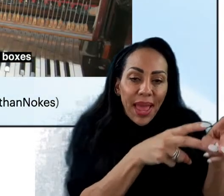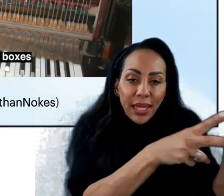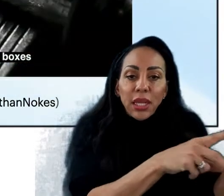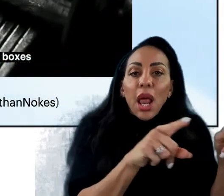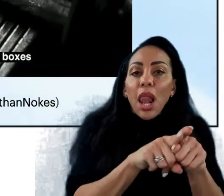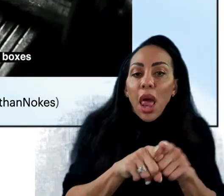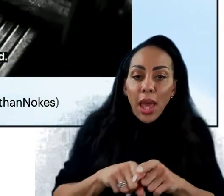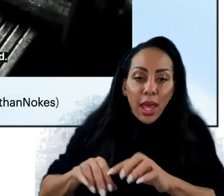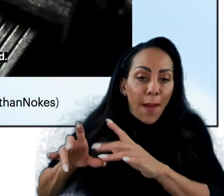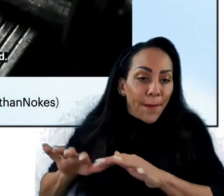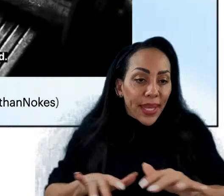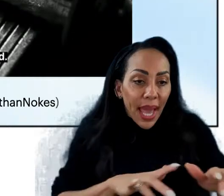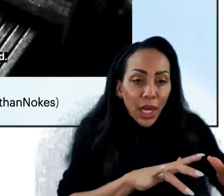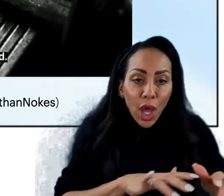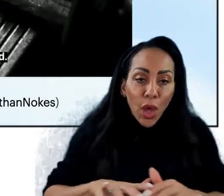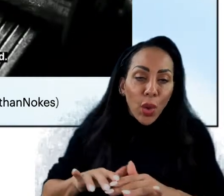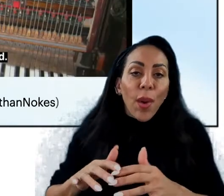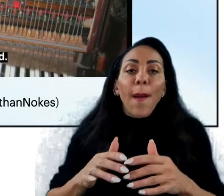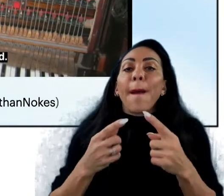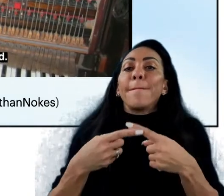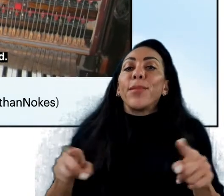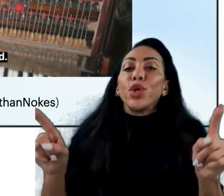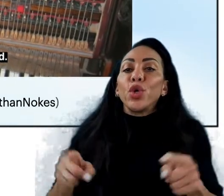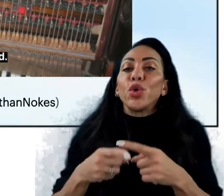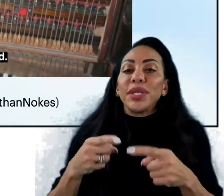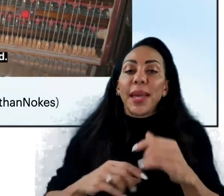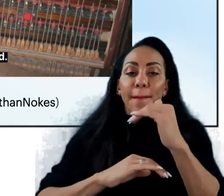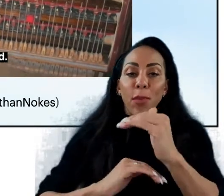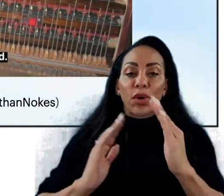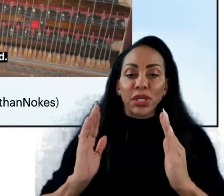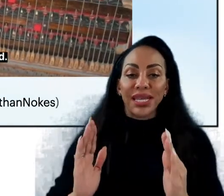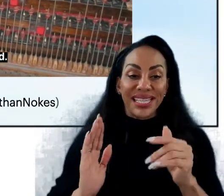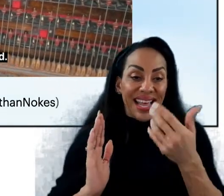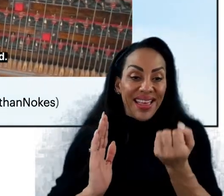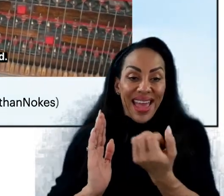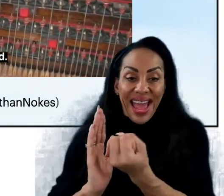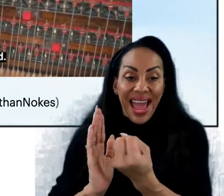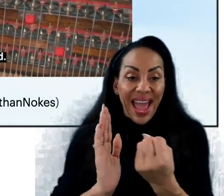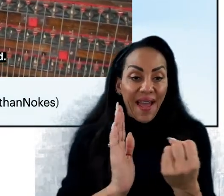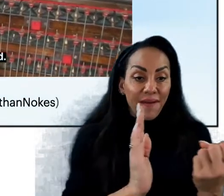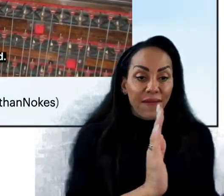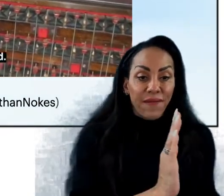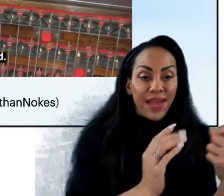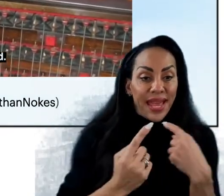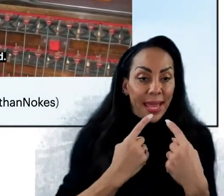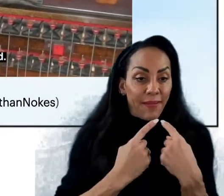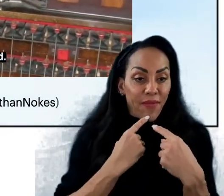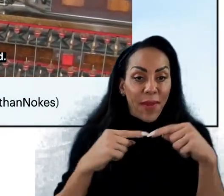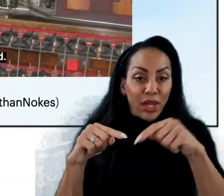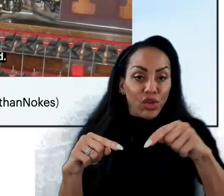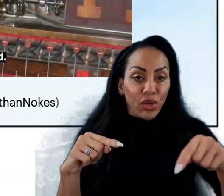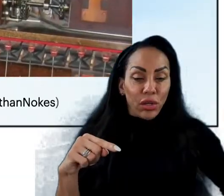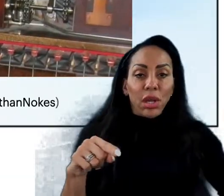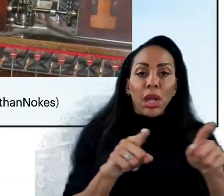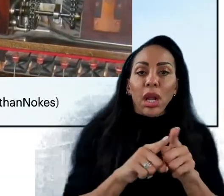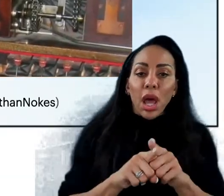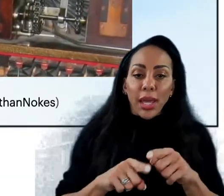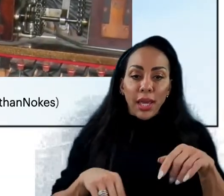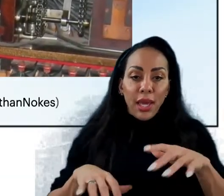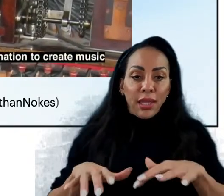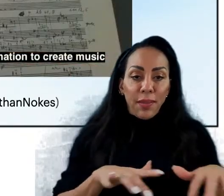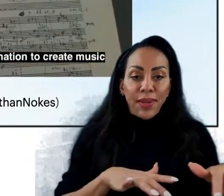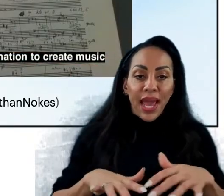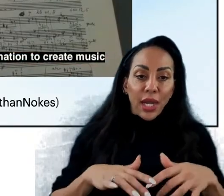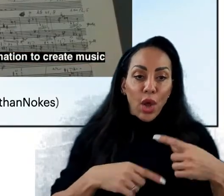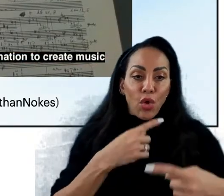rolls and music boxes all contain information to create sound. The player piano roll itself isn't sound. And